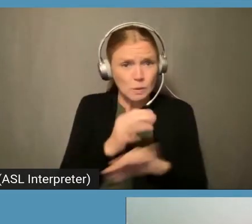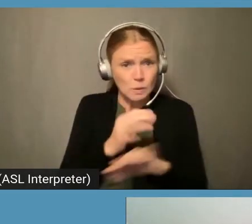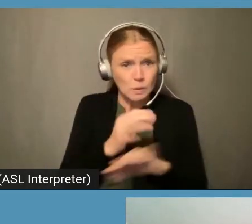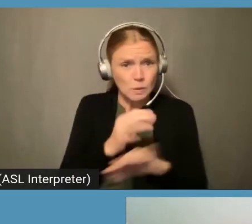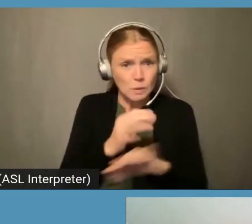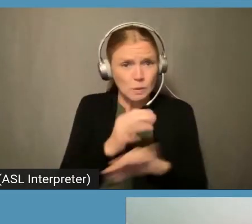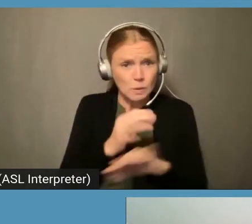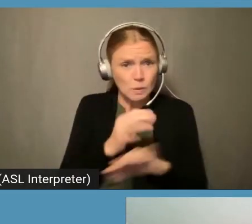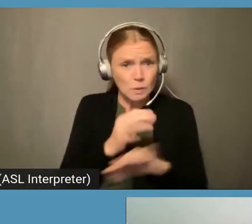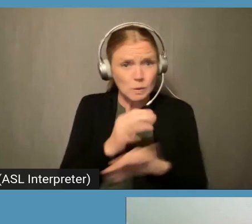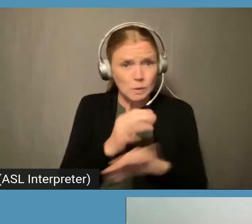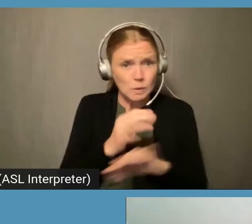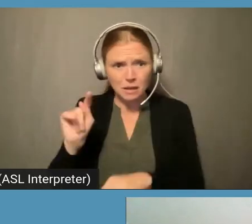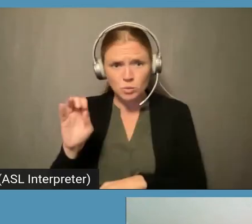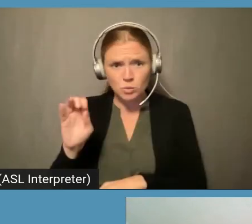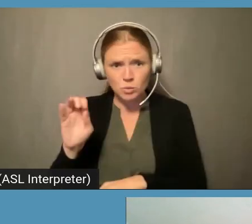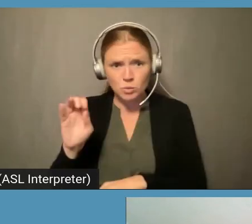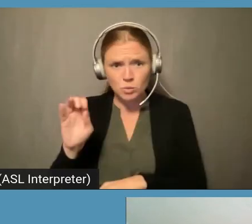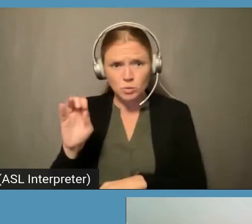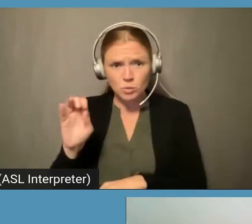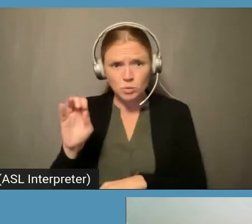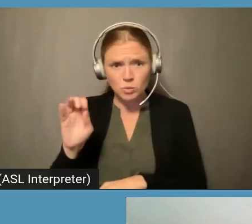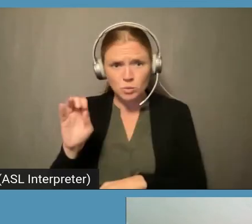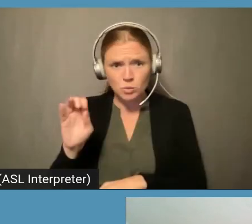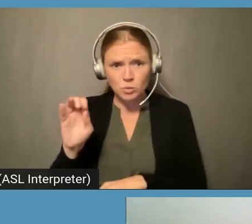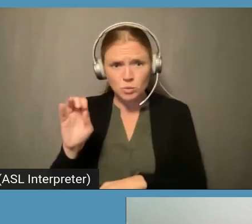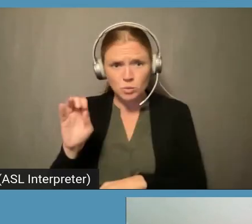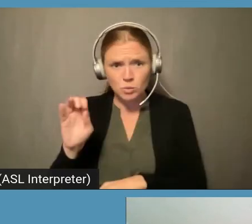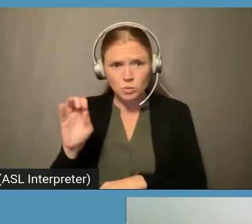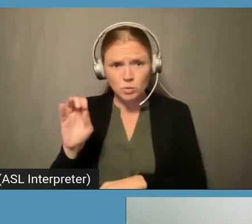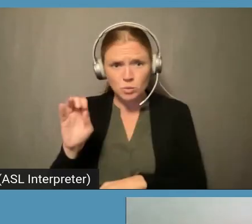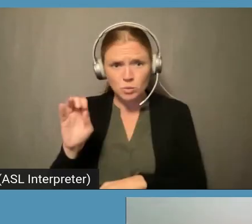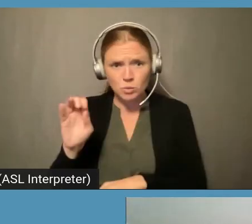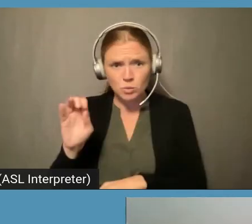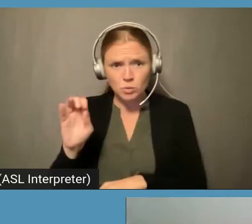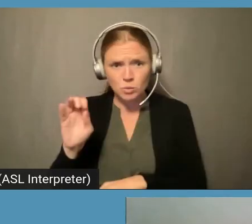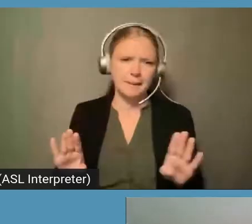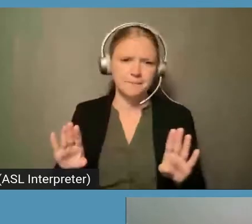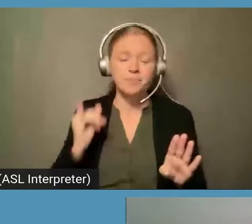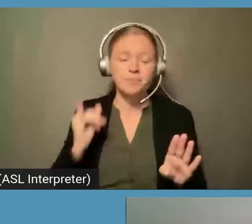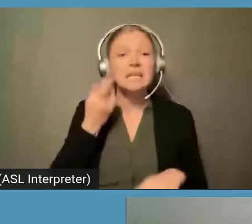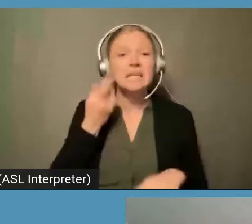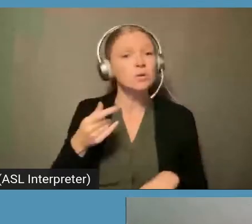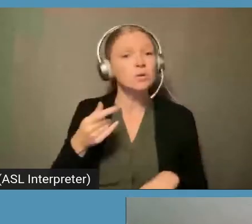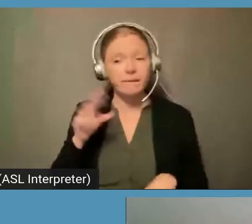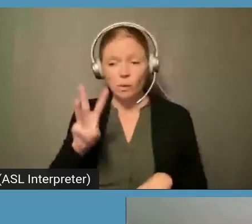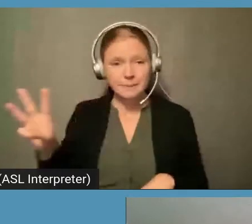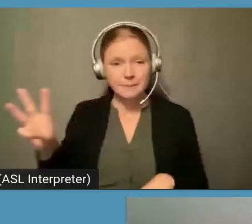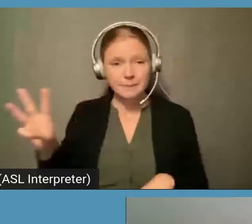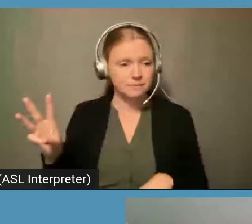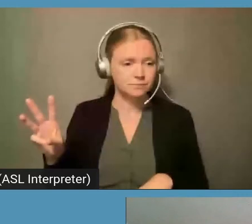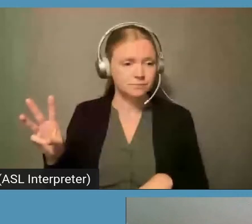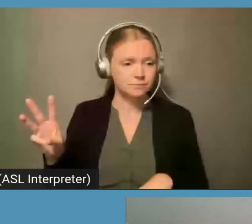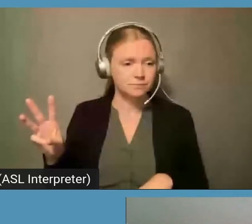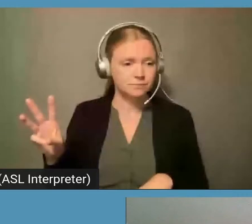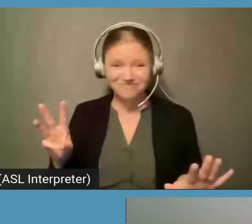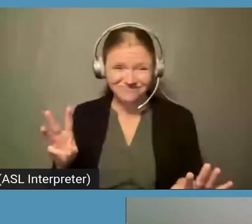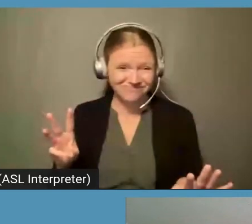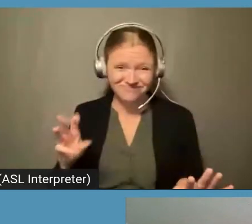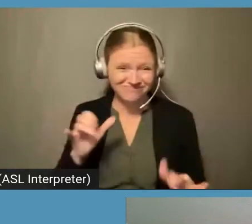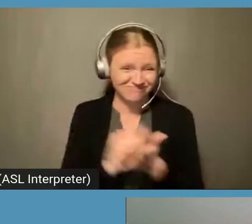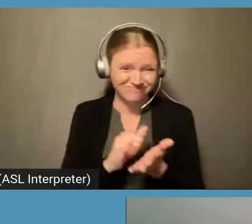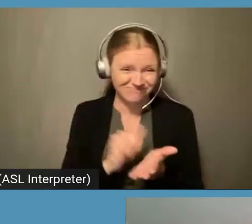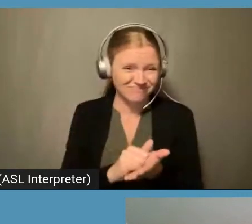elements. That's great. But if you have a website where that is not really possible and you're not in that